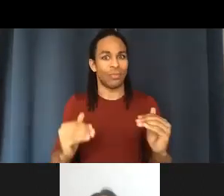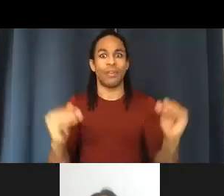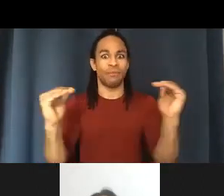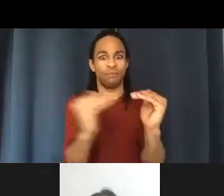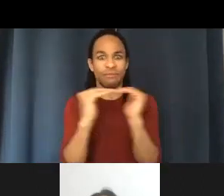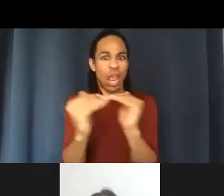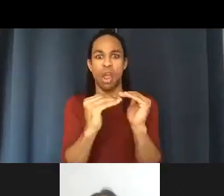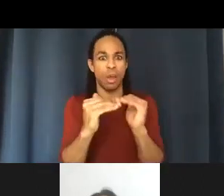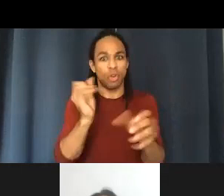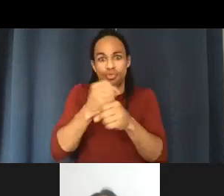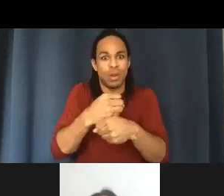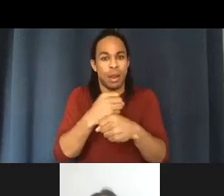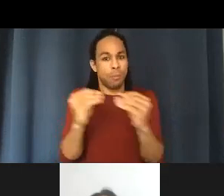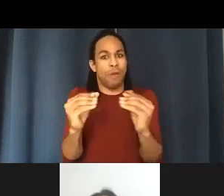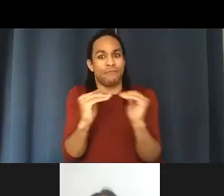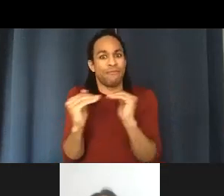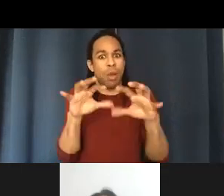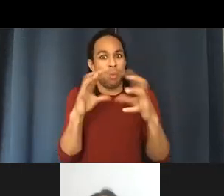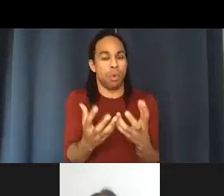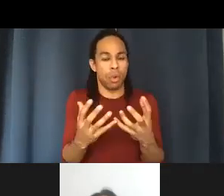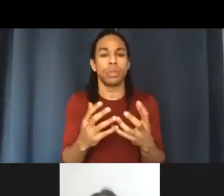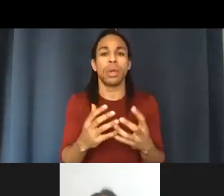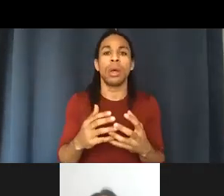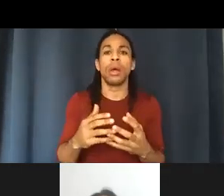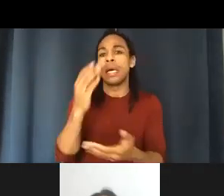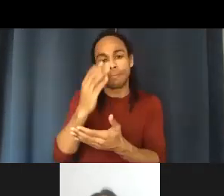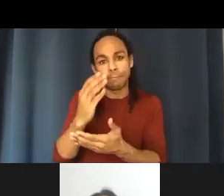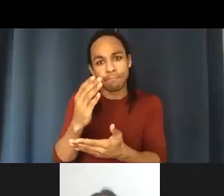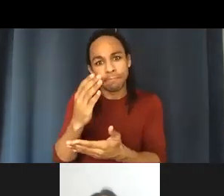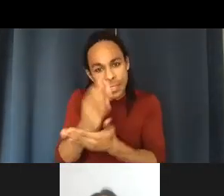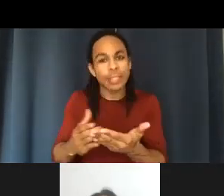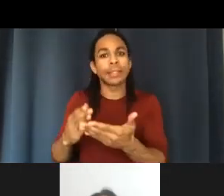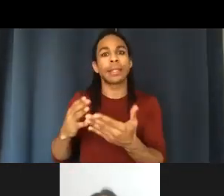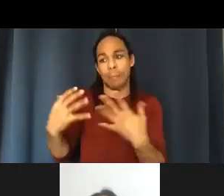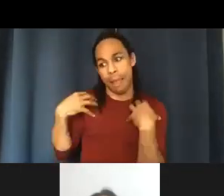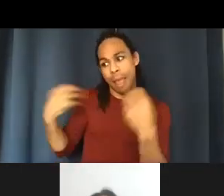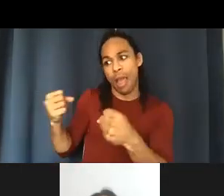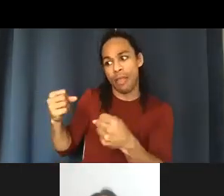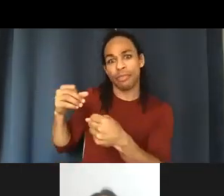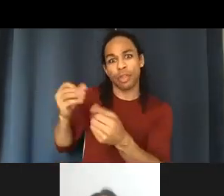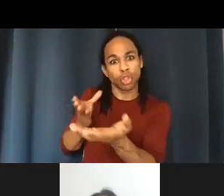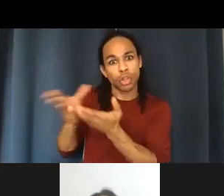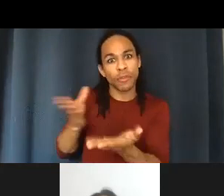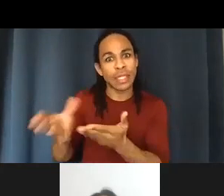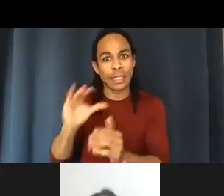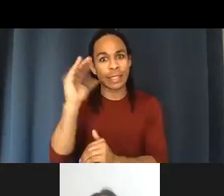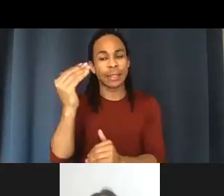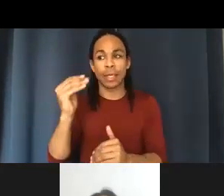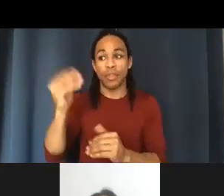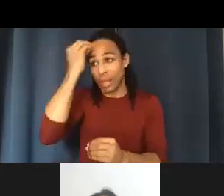non-essential, and then, the struggle to, because during lockdown other health services were just